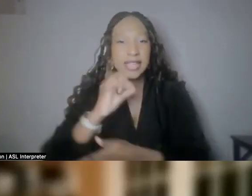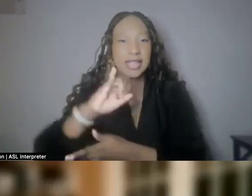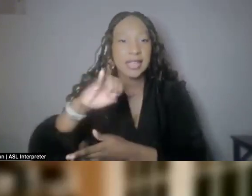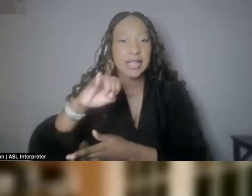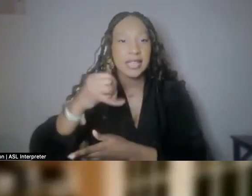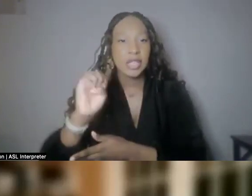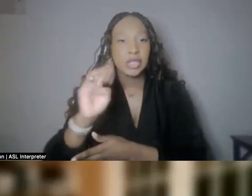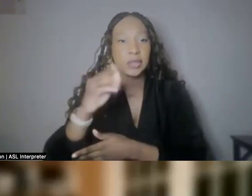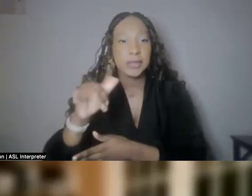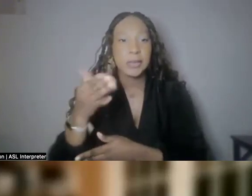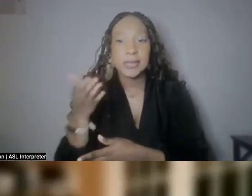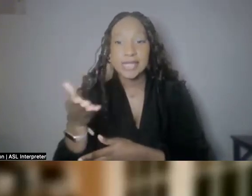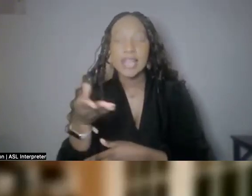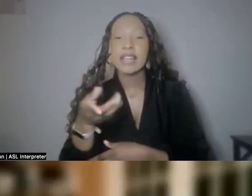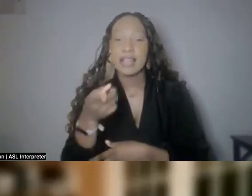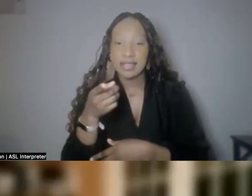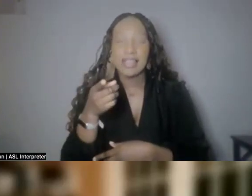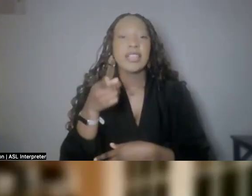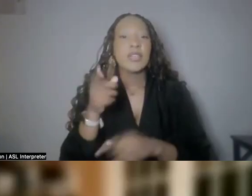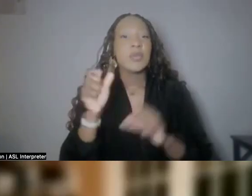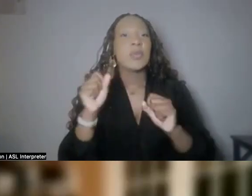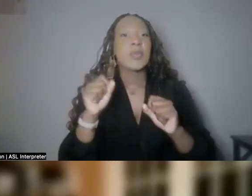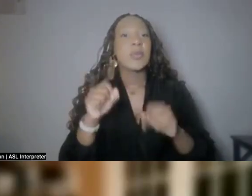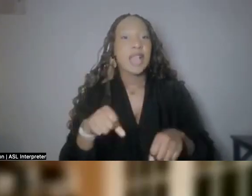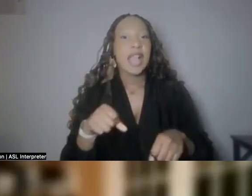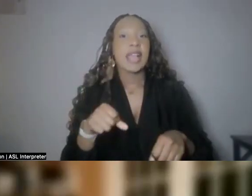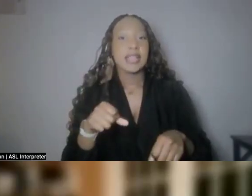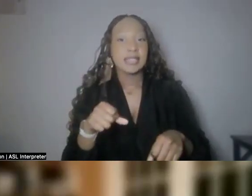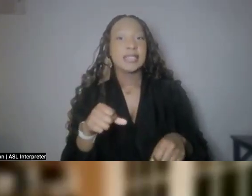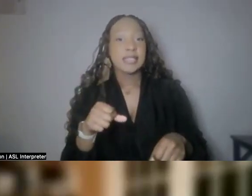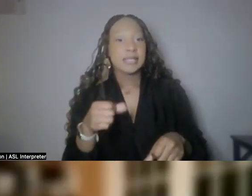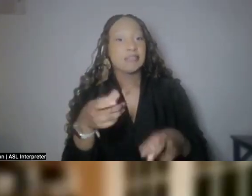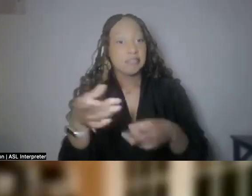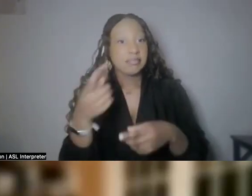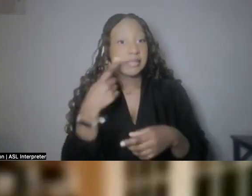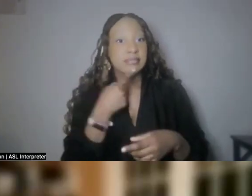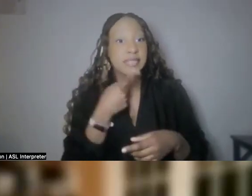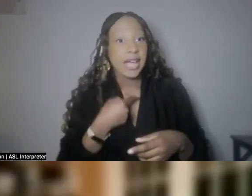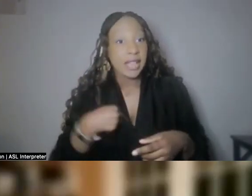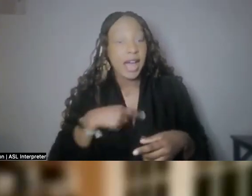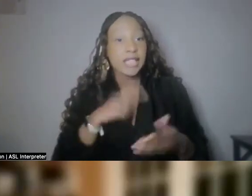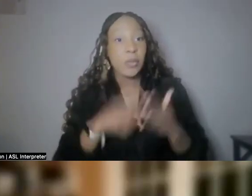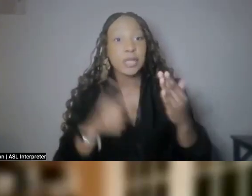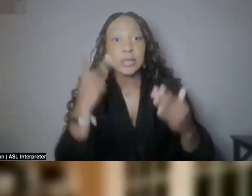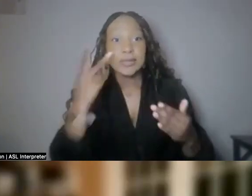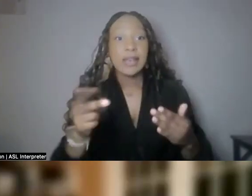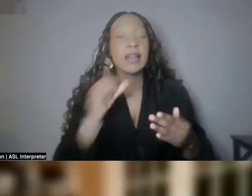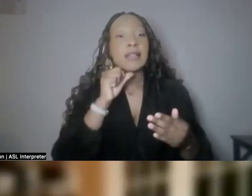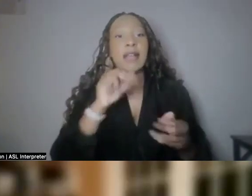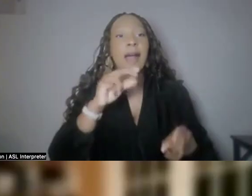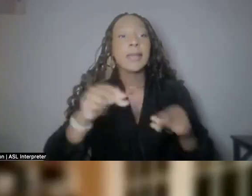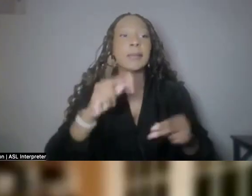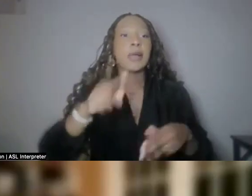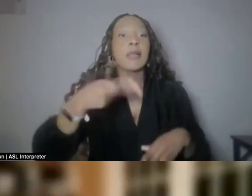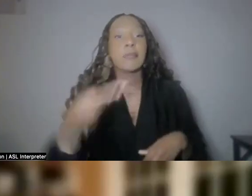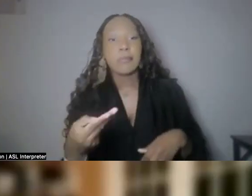right, and you can attest to what you saw there. And there were not people laying on the ground or